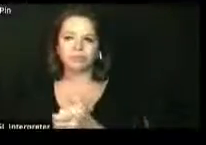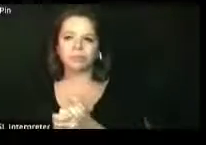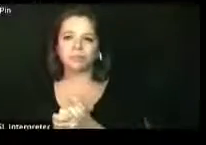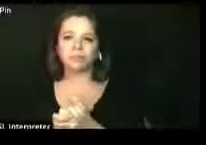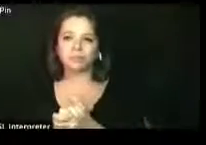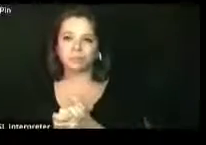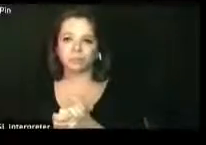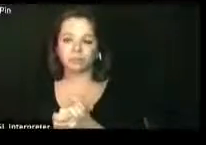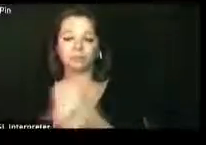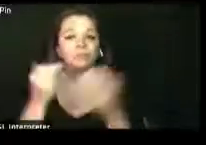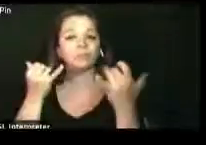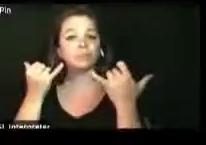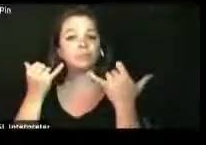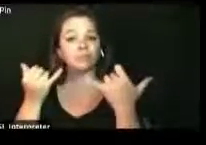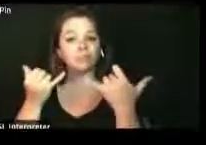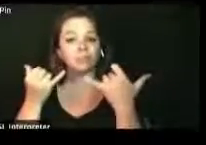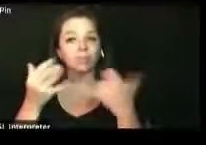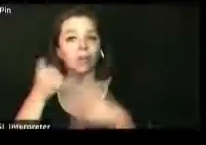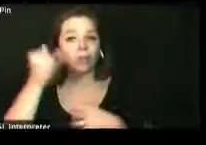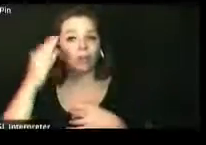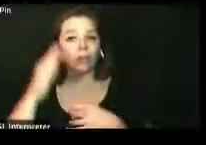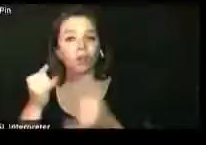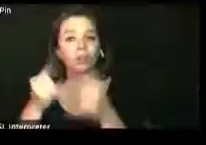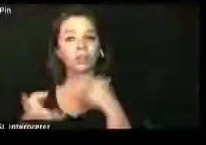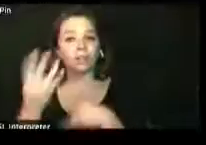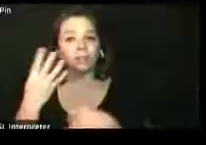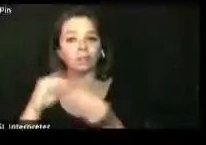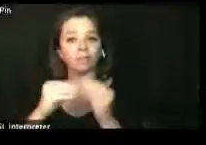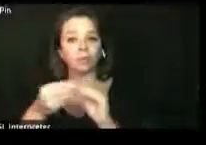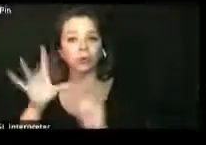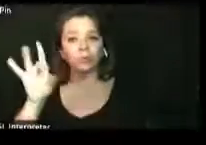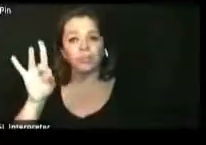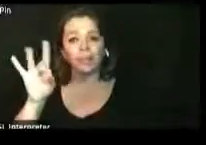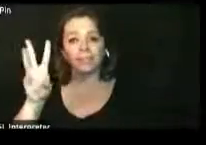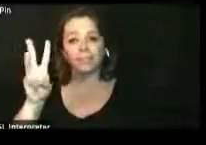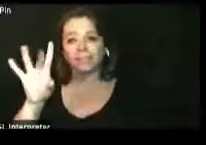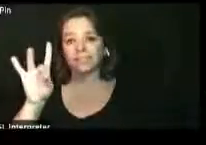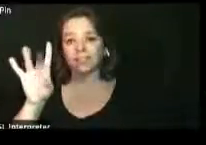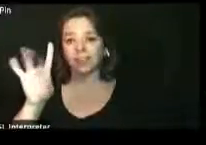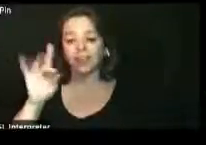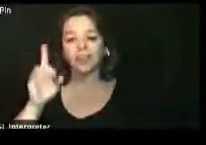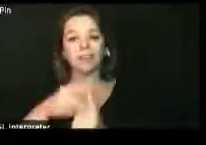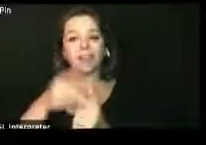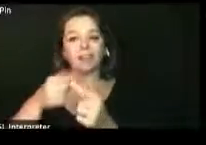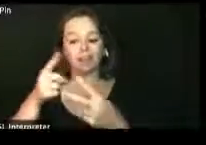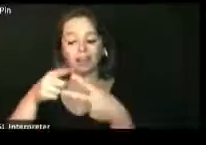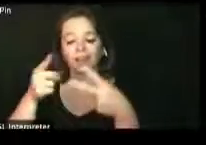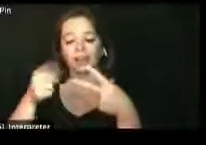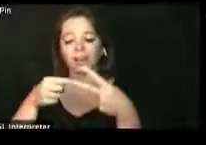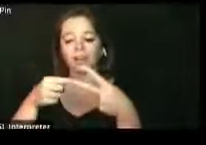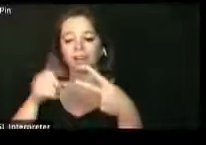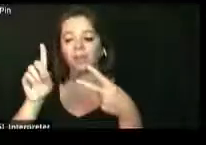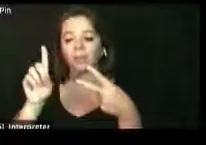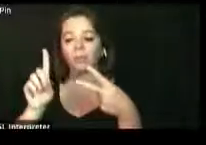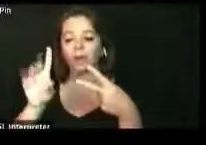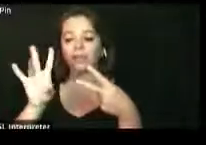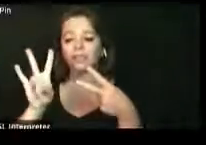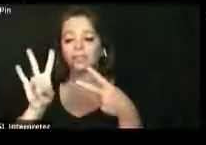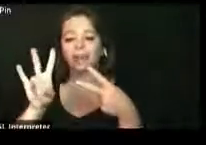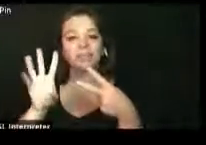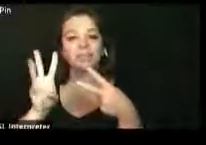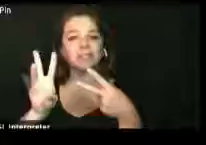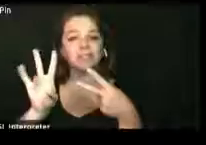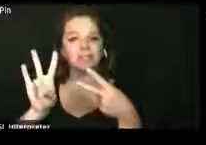Right now we have a caller with the last four 8688, and then up next will be caller